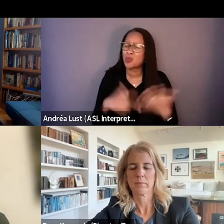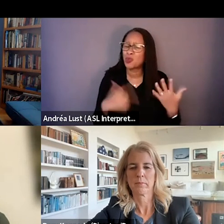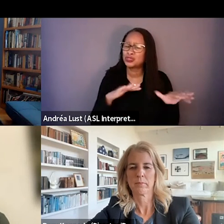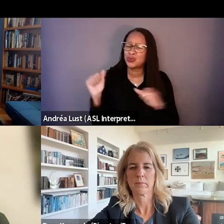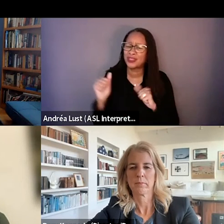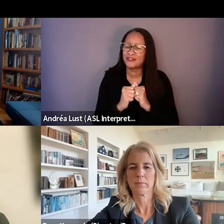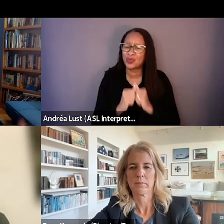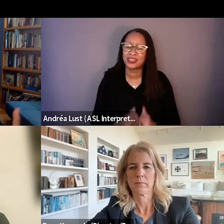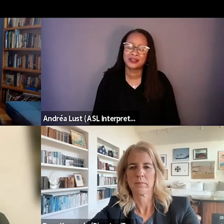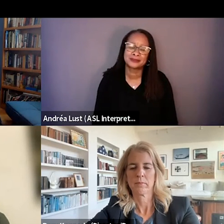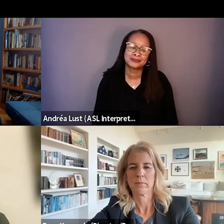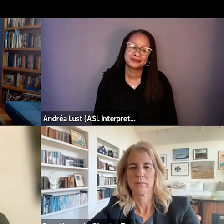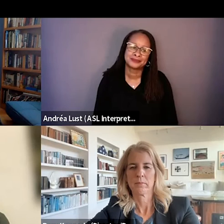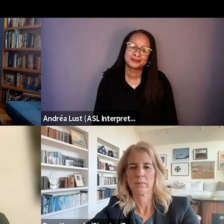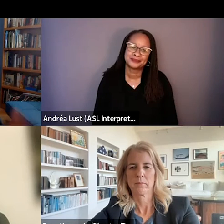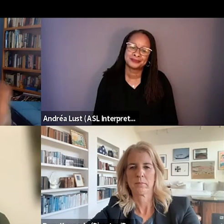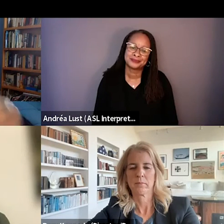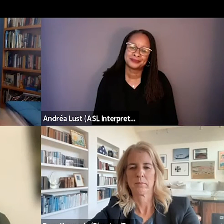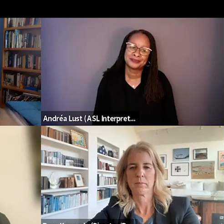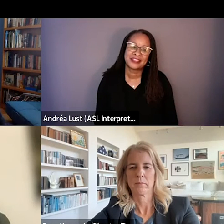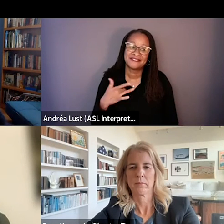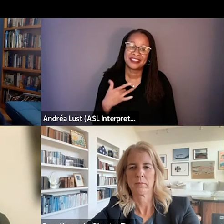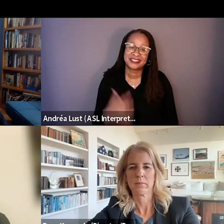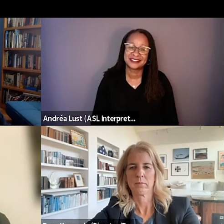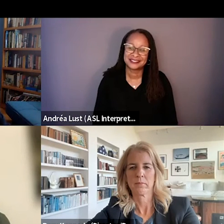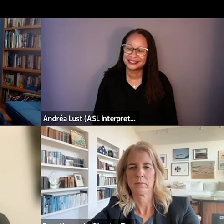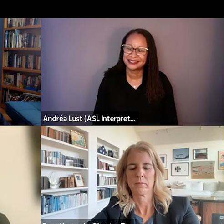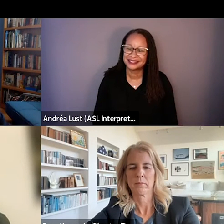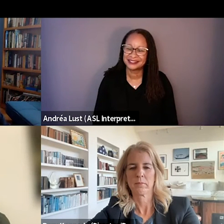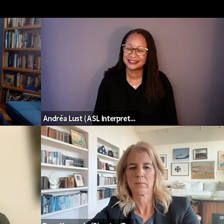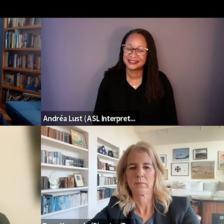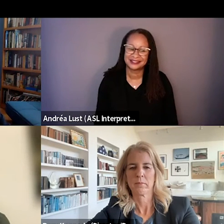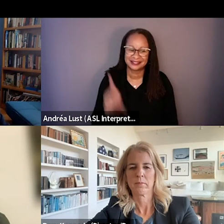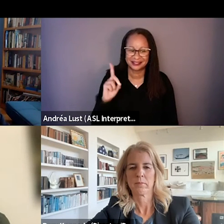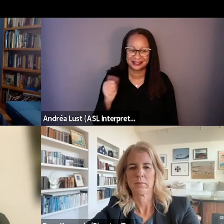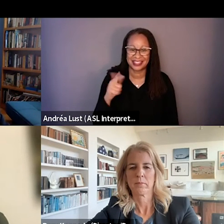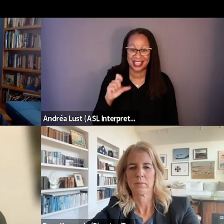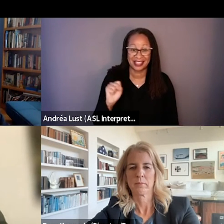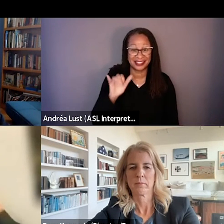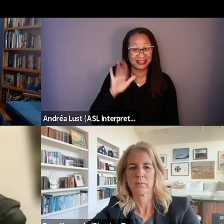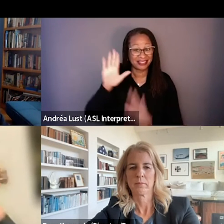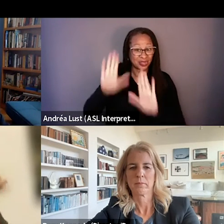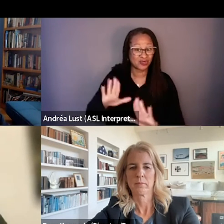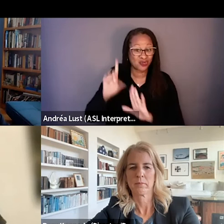away feeling? And I'll start with you, Dallas. Sure, that's a great question.